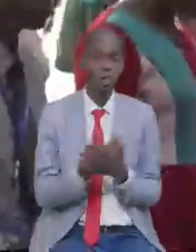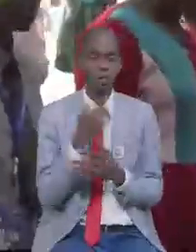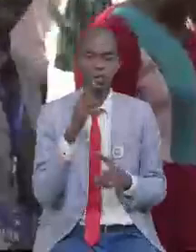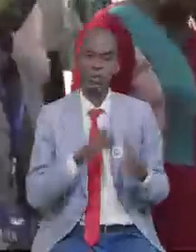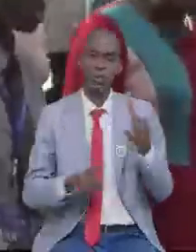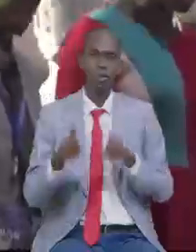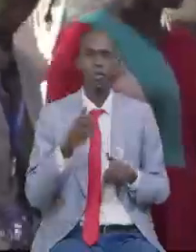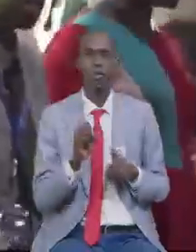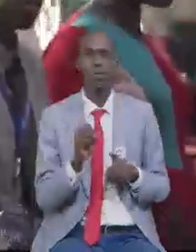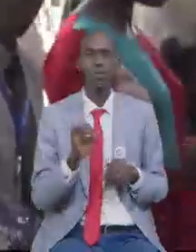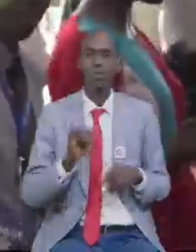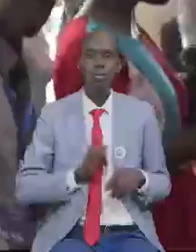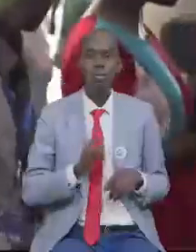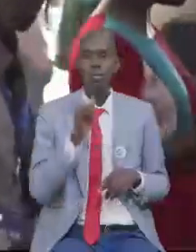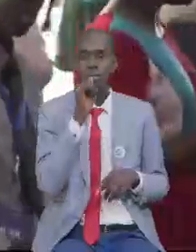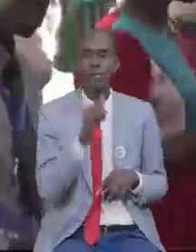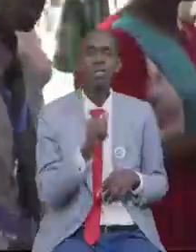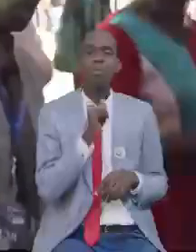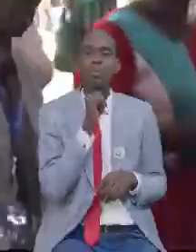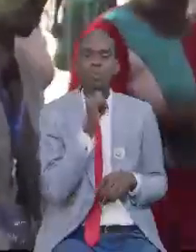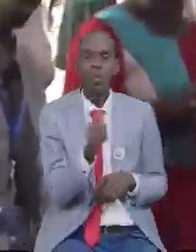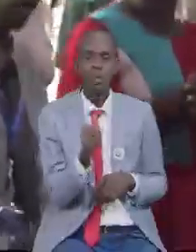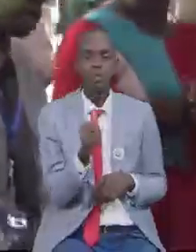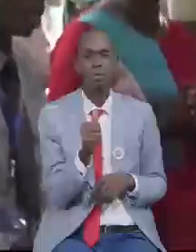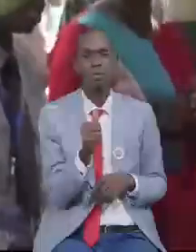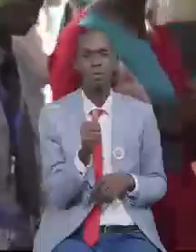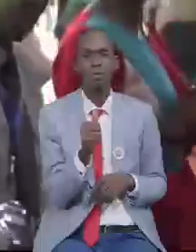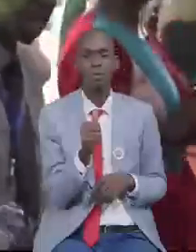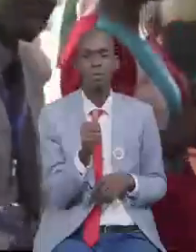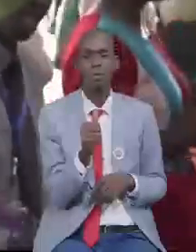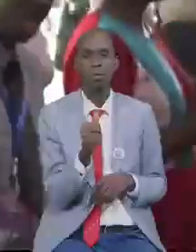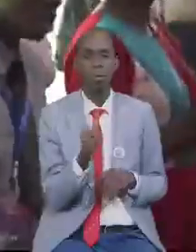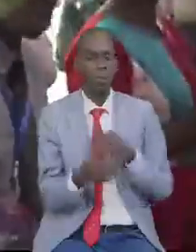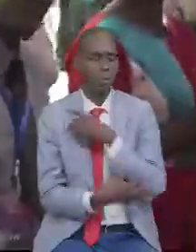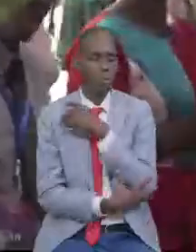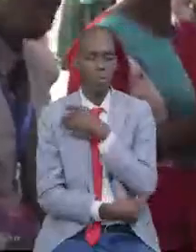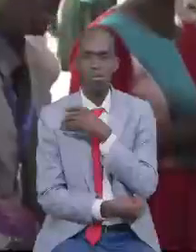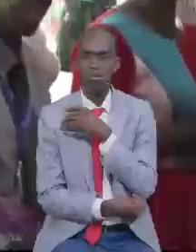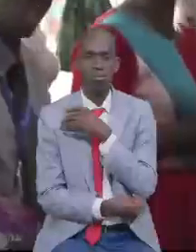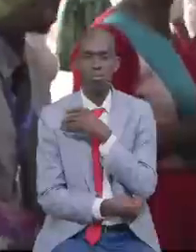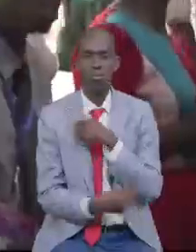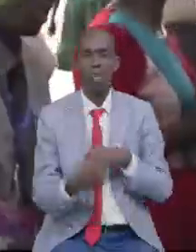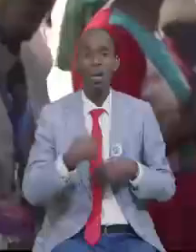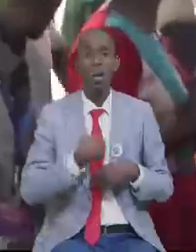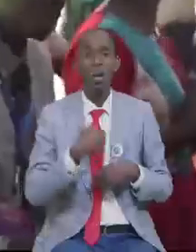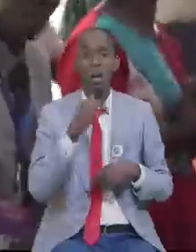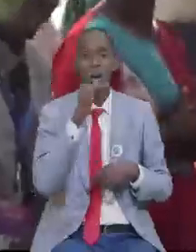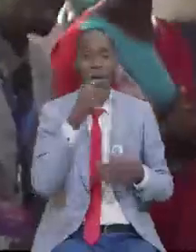I am not poor, I am rich.